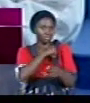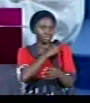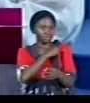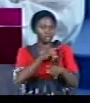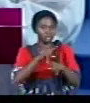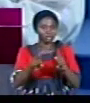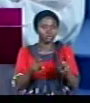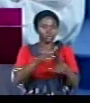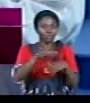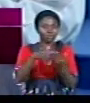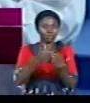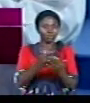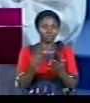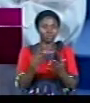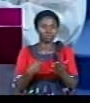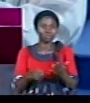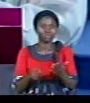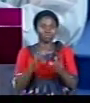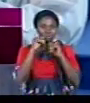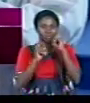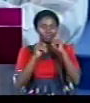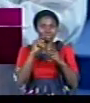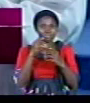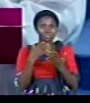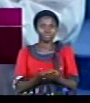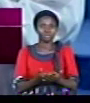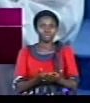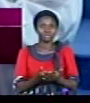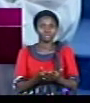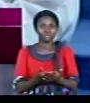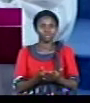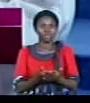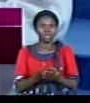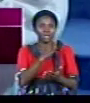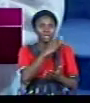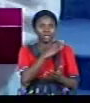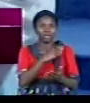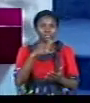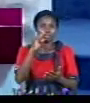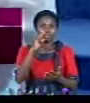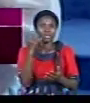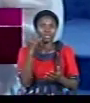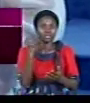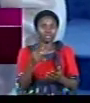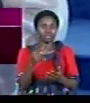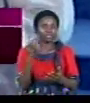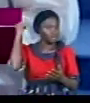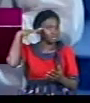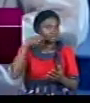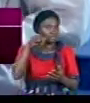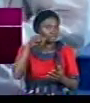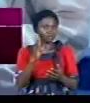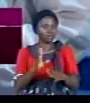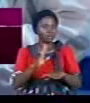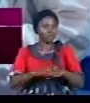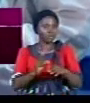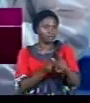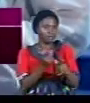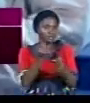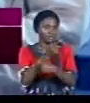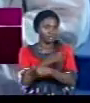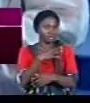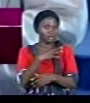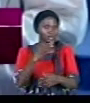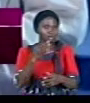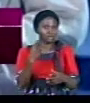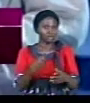tests. And by the grace of God, on Thursday, the very first day of this retreat, after the prayer